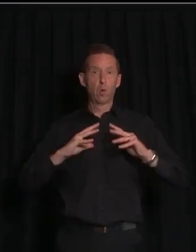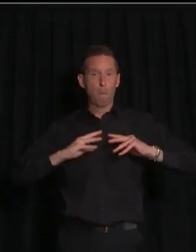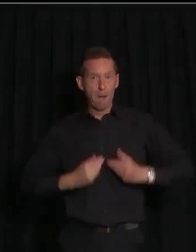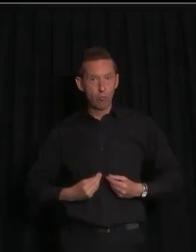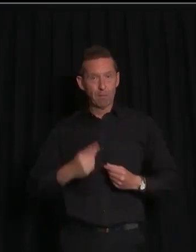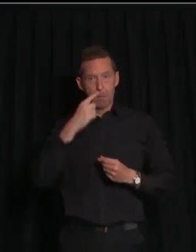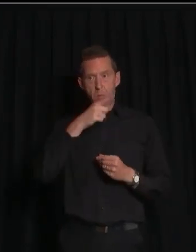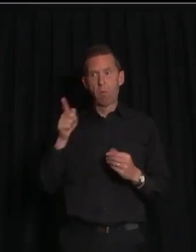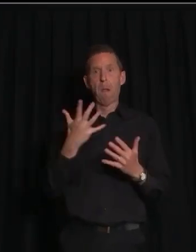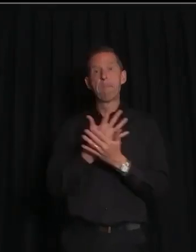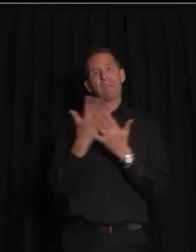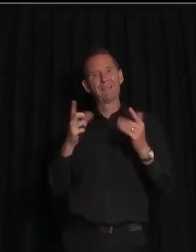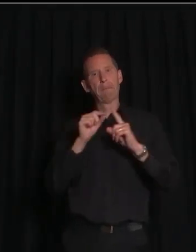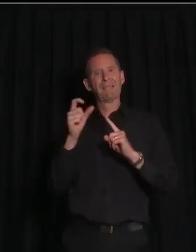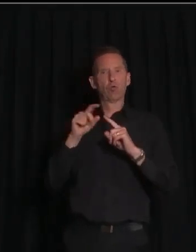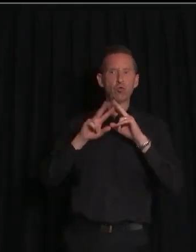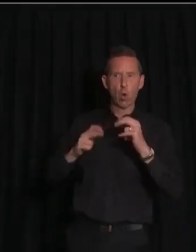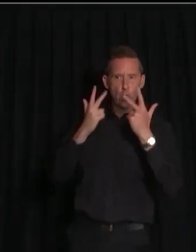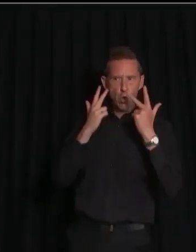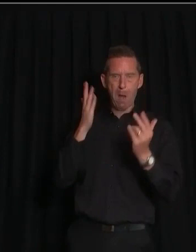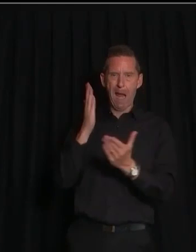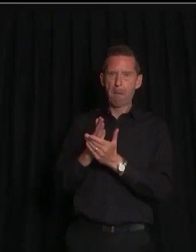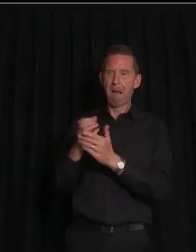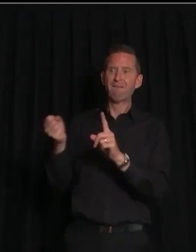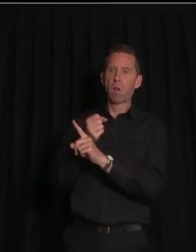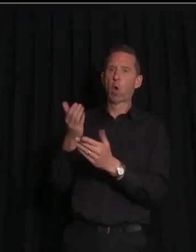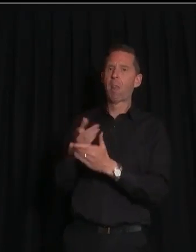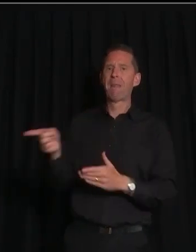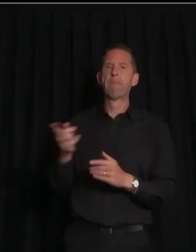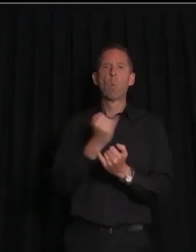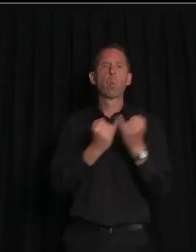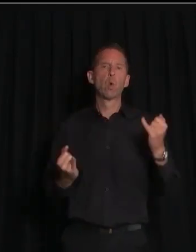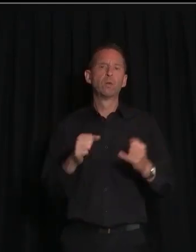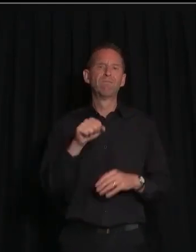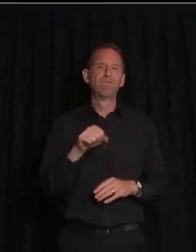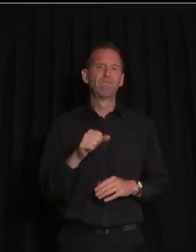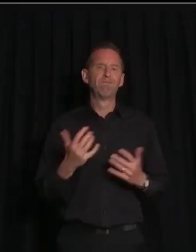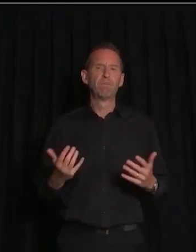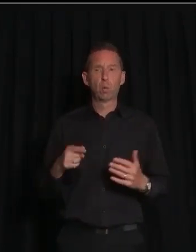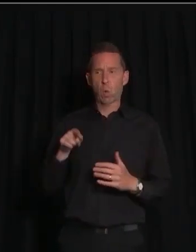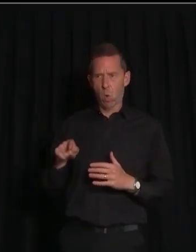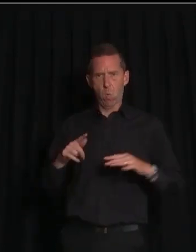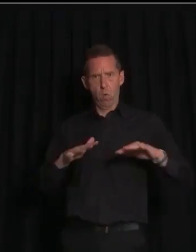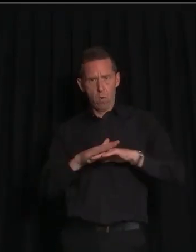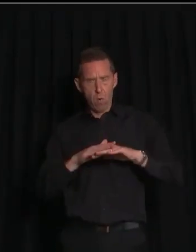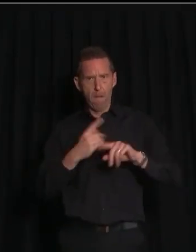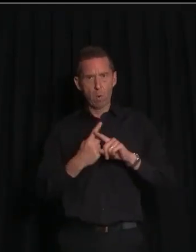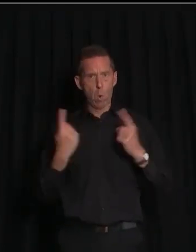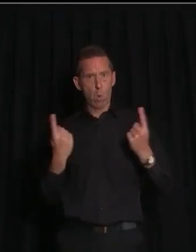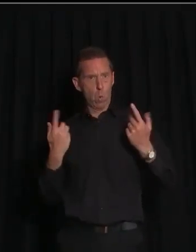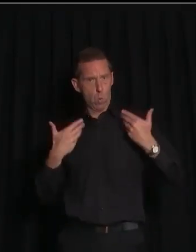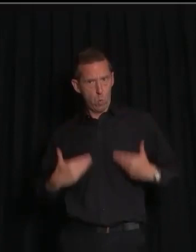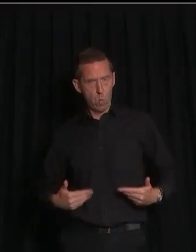are disproportionately impacted by violence. So that intersection, plus who I am, my sexuality as